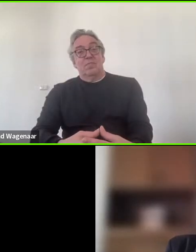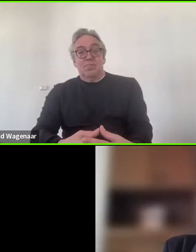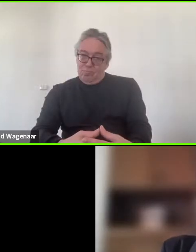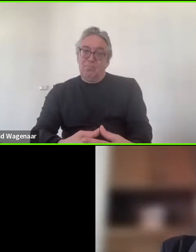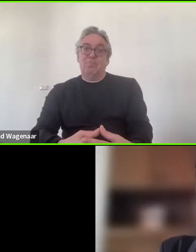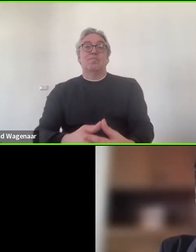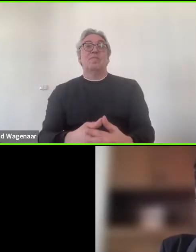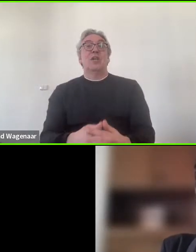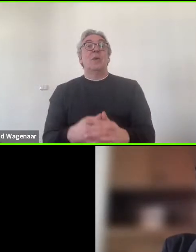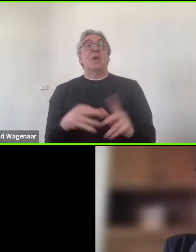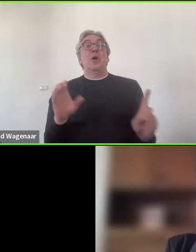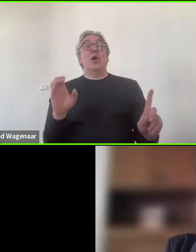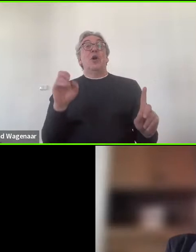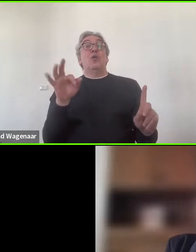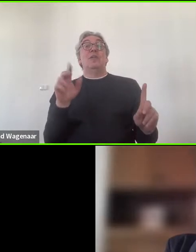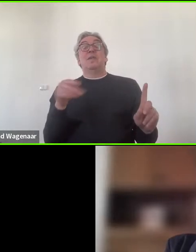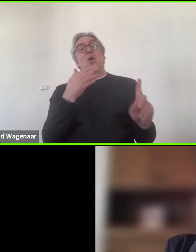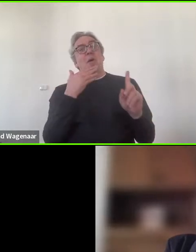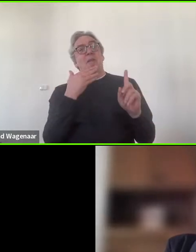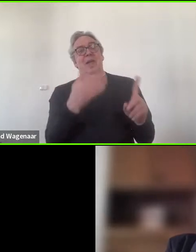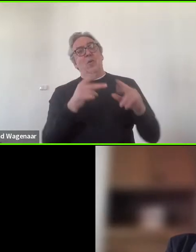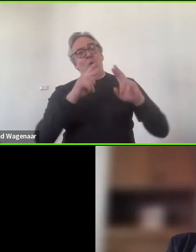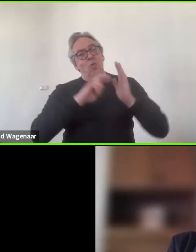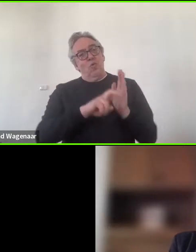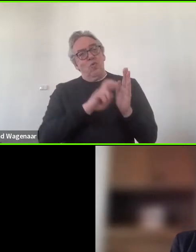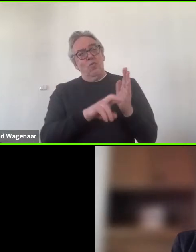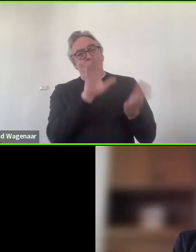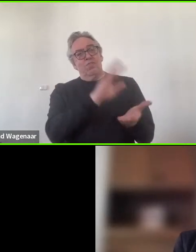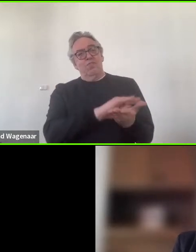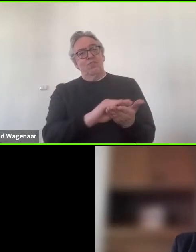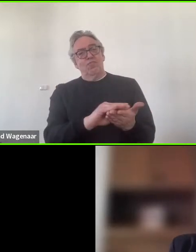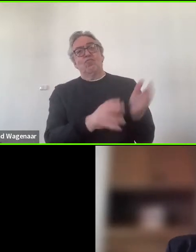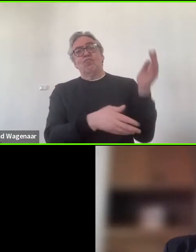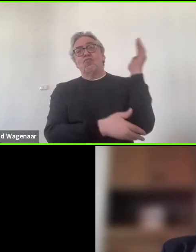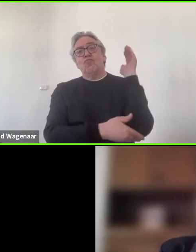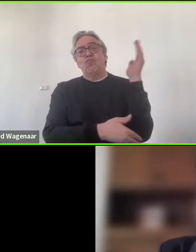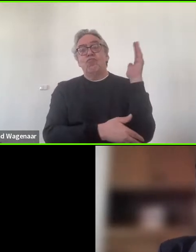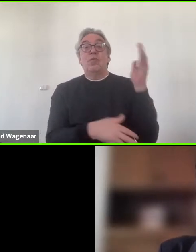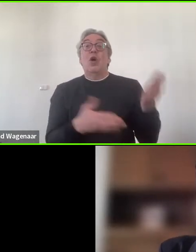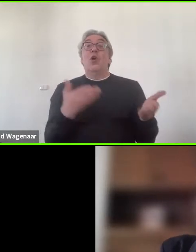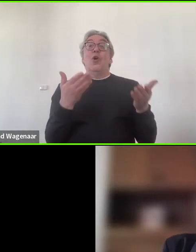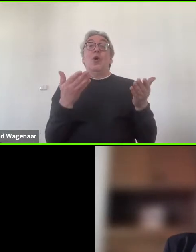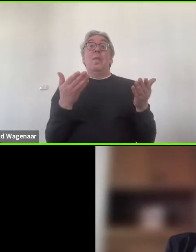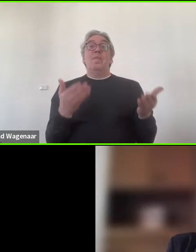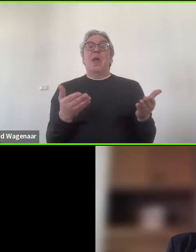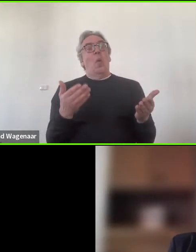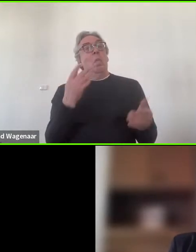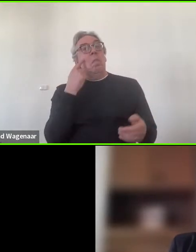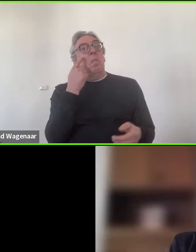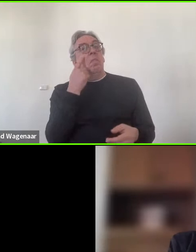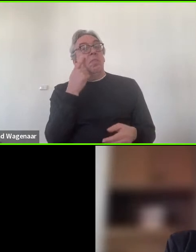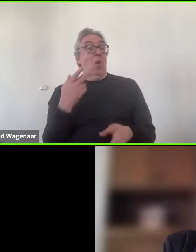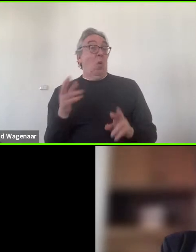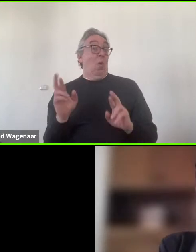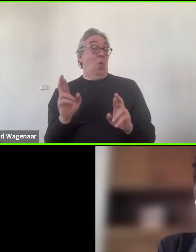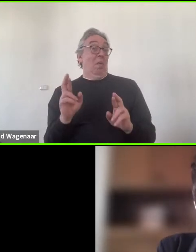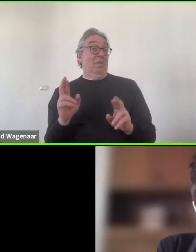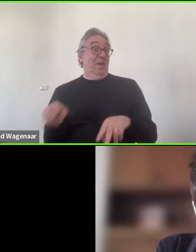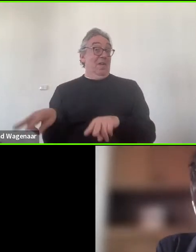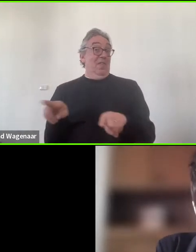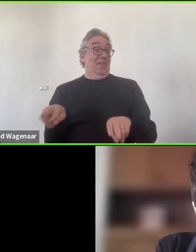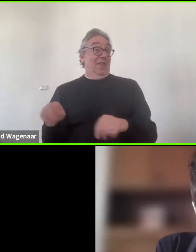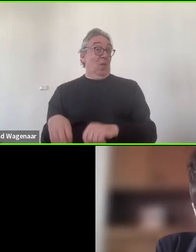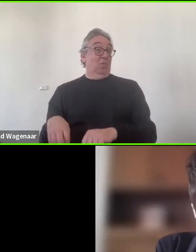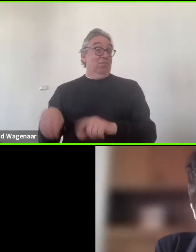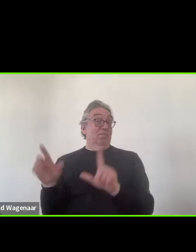Thank you so much, Christine, for presenting these findings to us. We will now try again to have the video